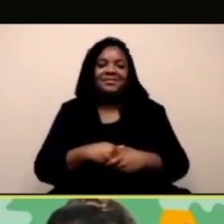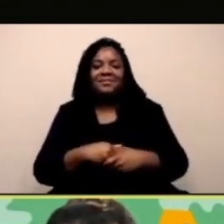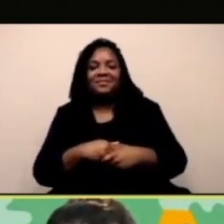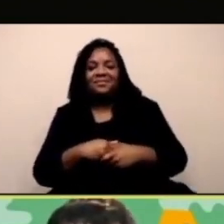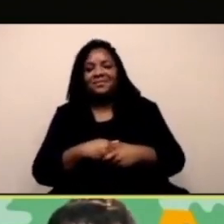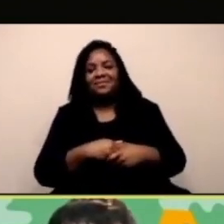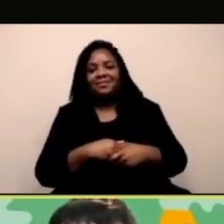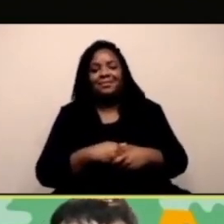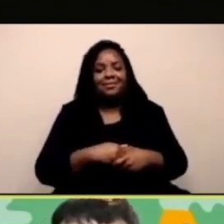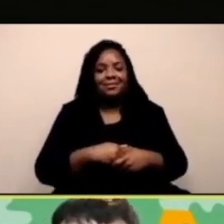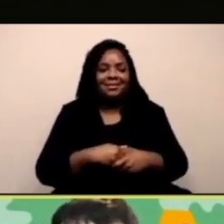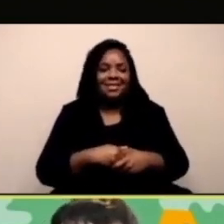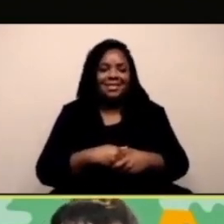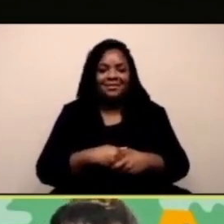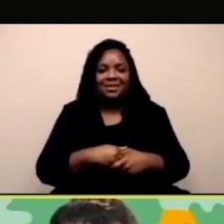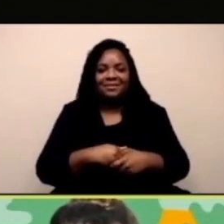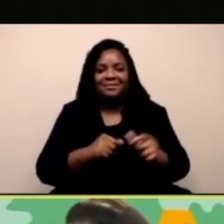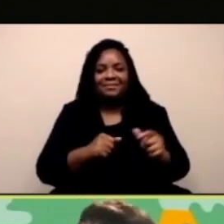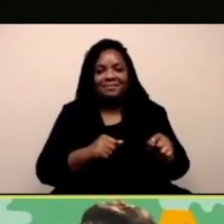have any thoughts or questions.